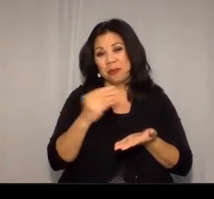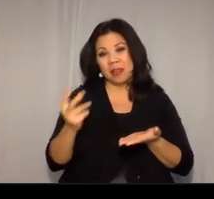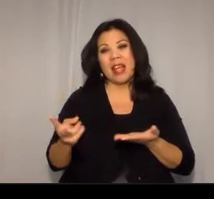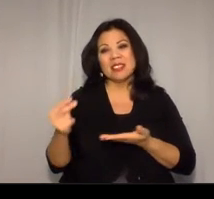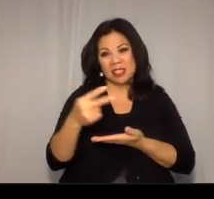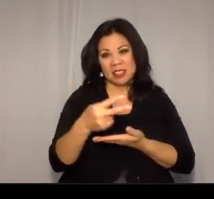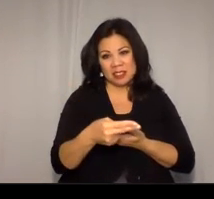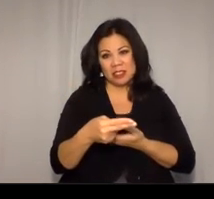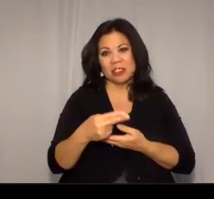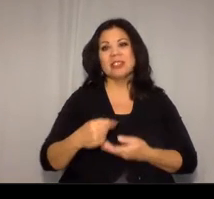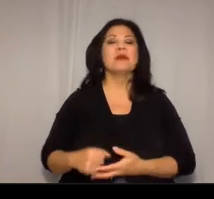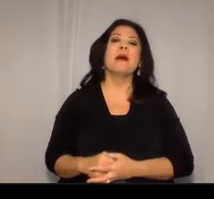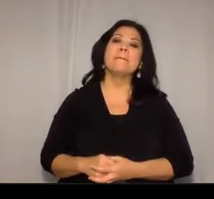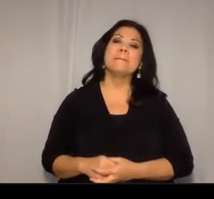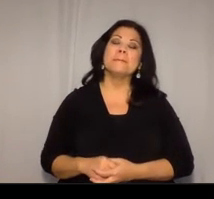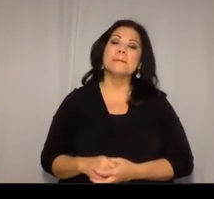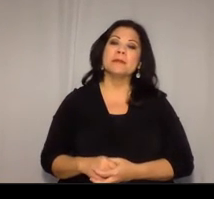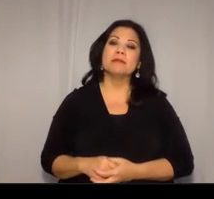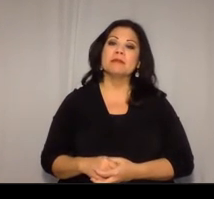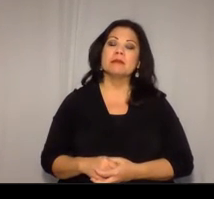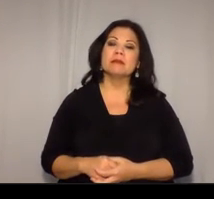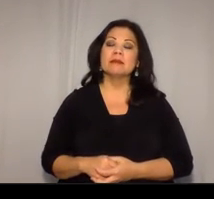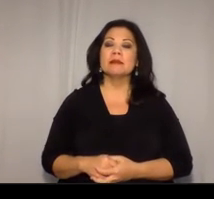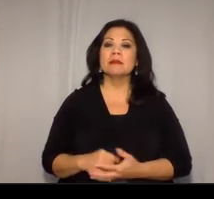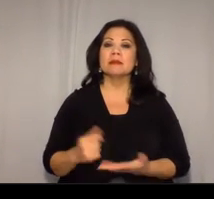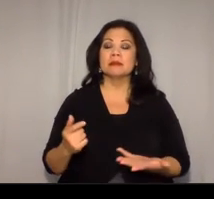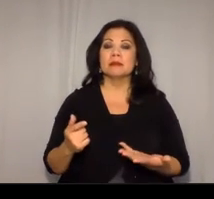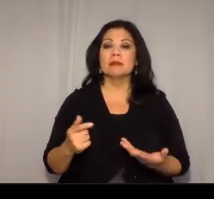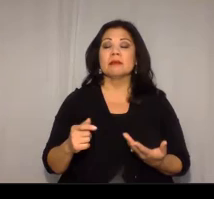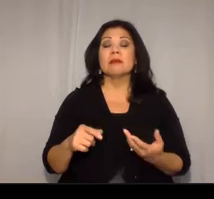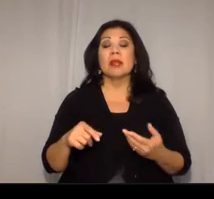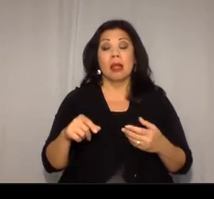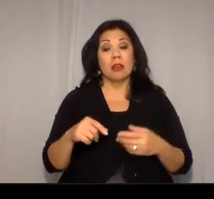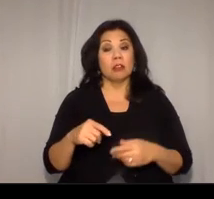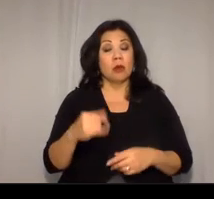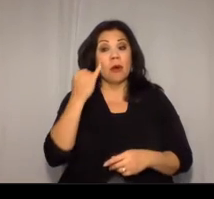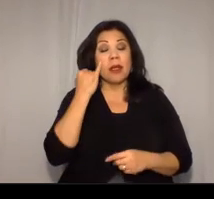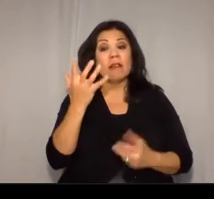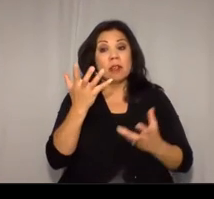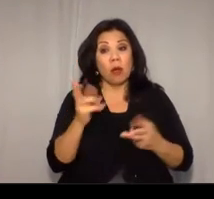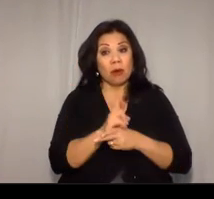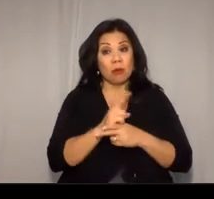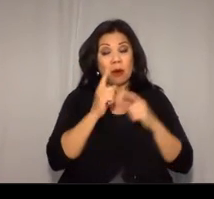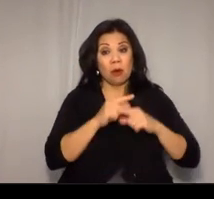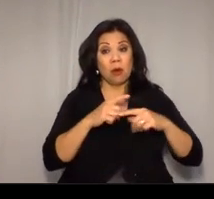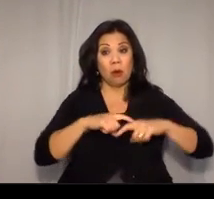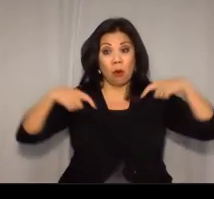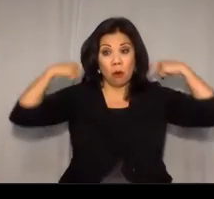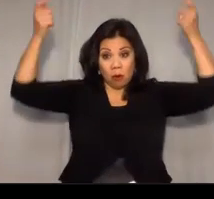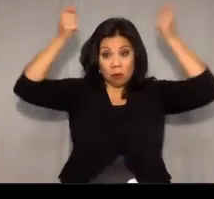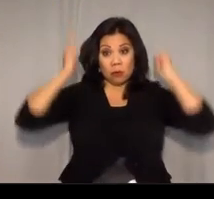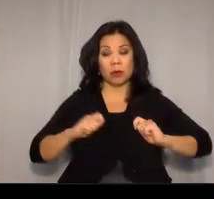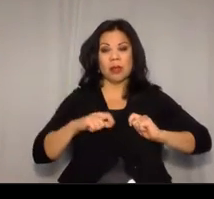pair of scissors. And in order to be able to wear this thing, you'll need some kind of